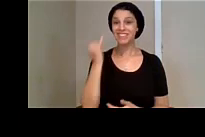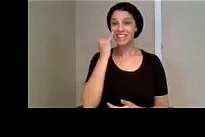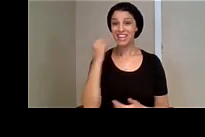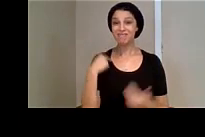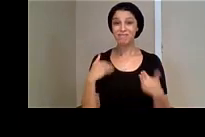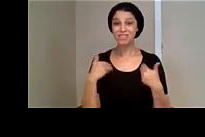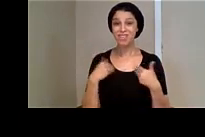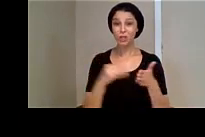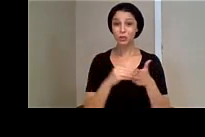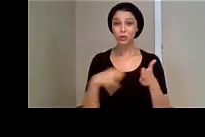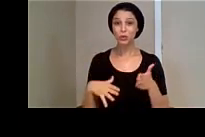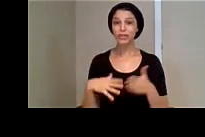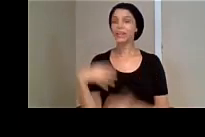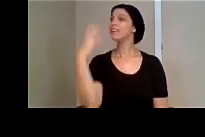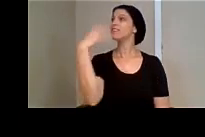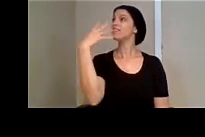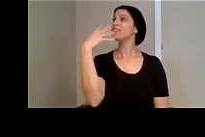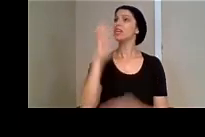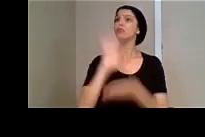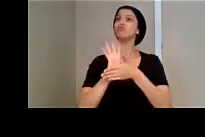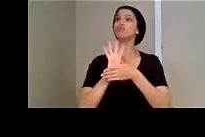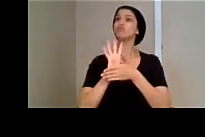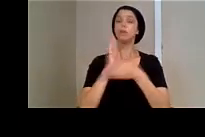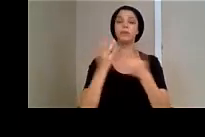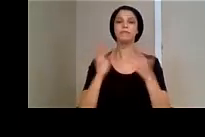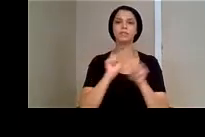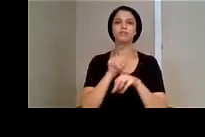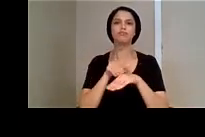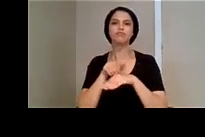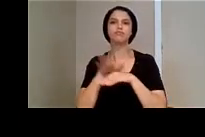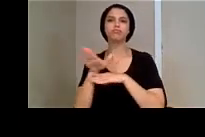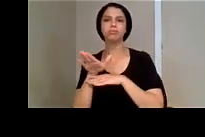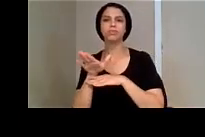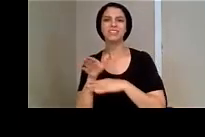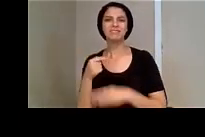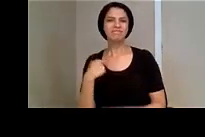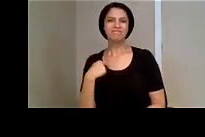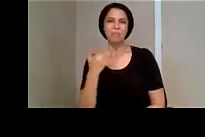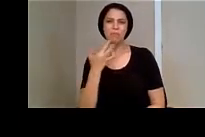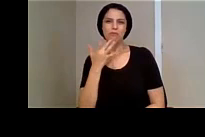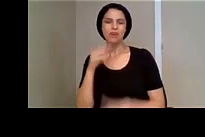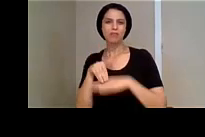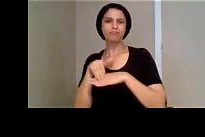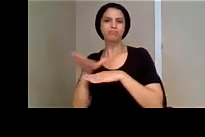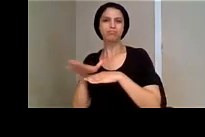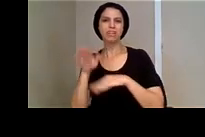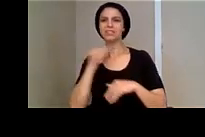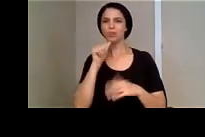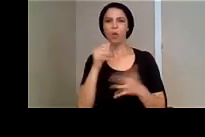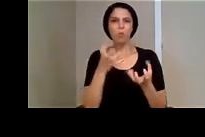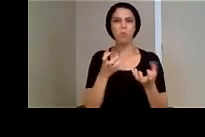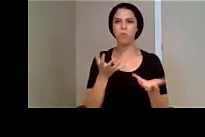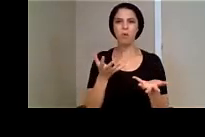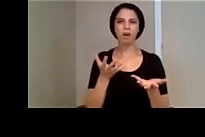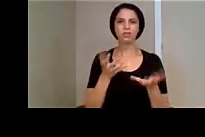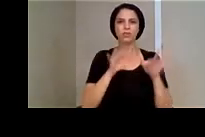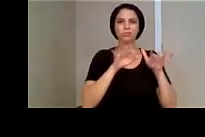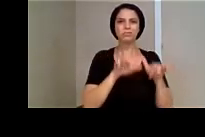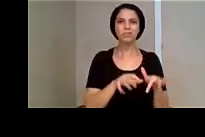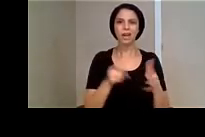to just make a video of myself and submit it rather than having to type everything out. So I hit